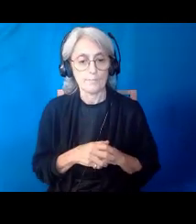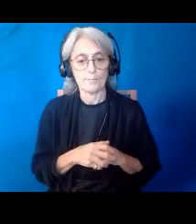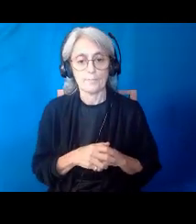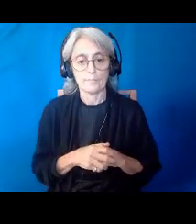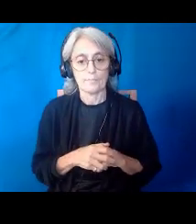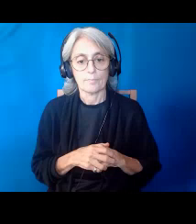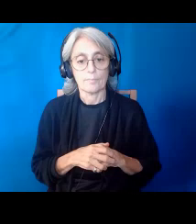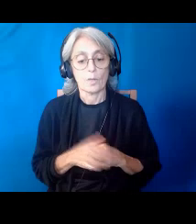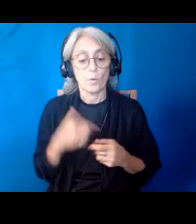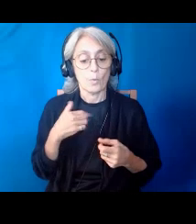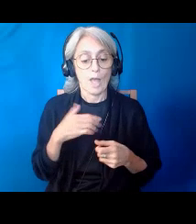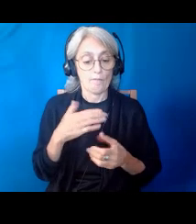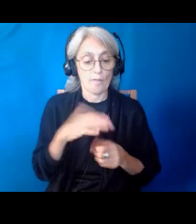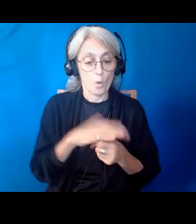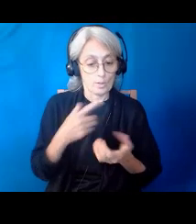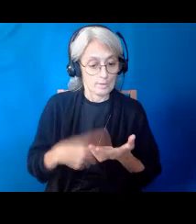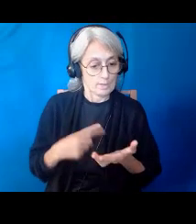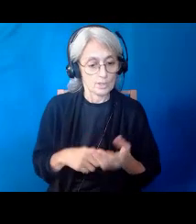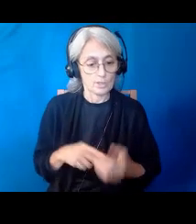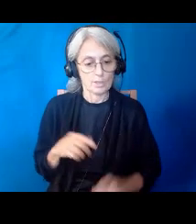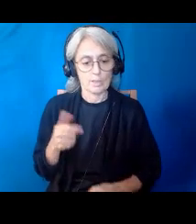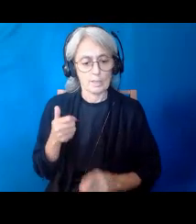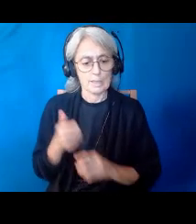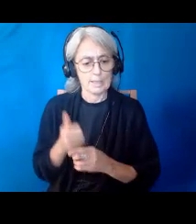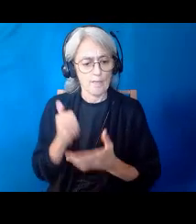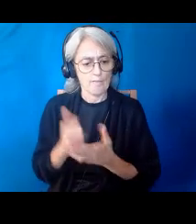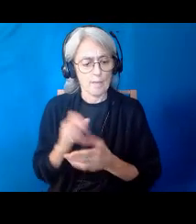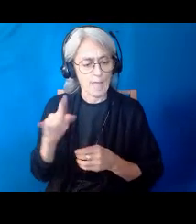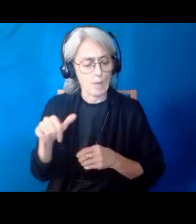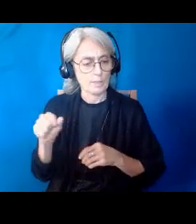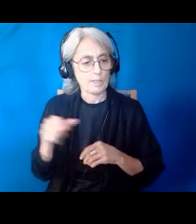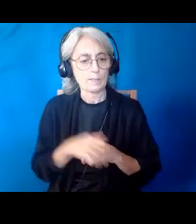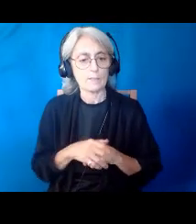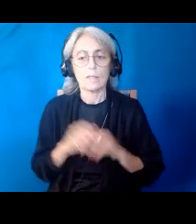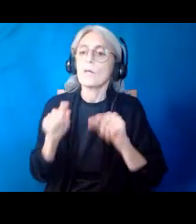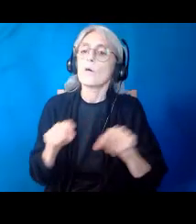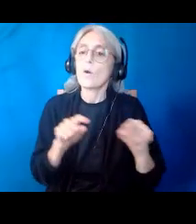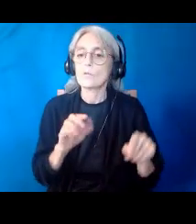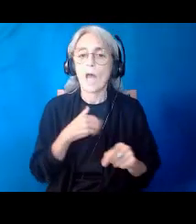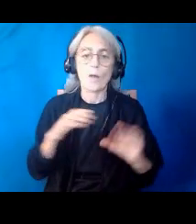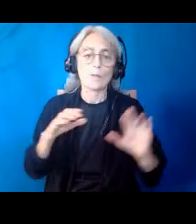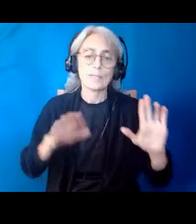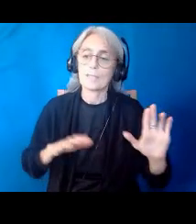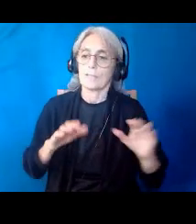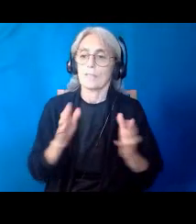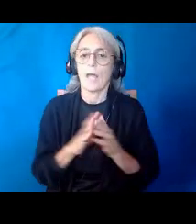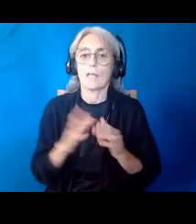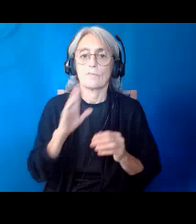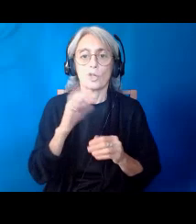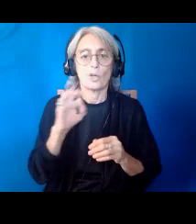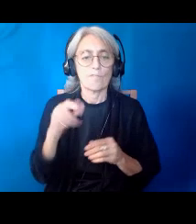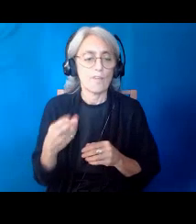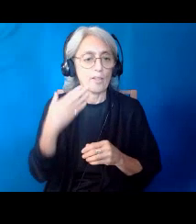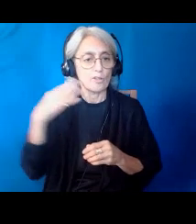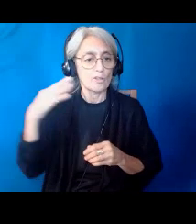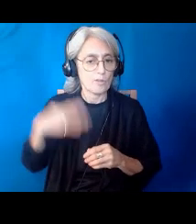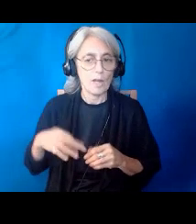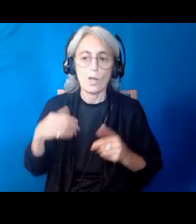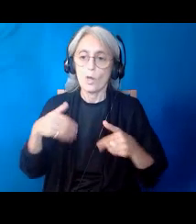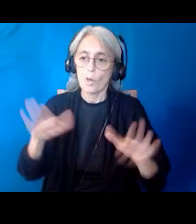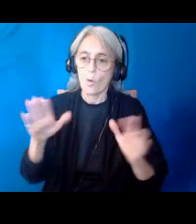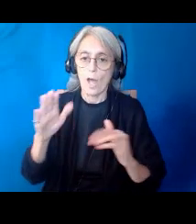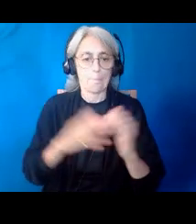locally, the self-help counties, which go to our citizens and ask them for their faith and good credit to go out and build and partner